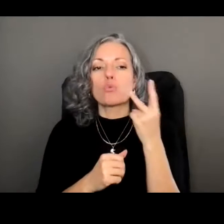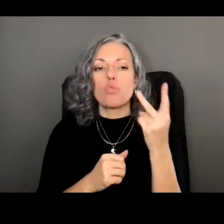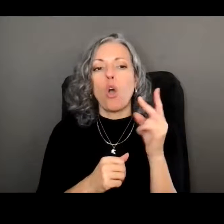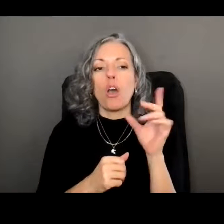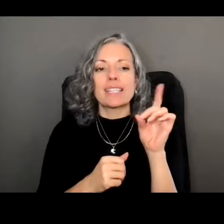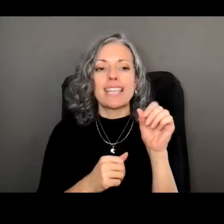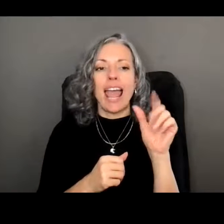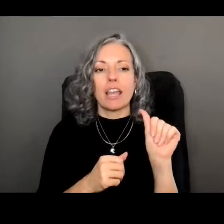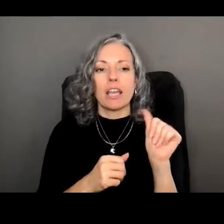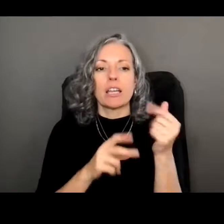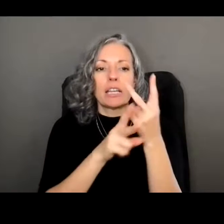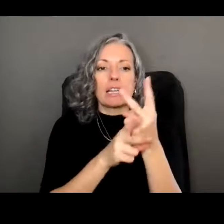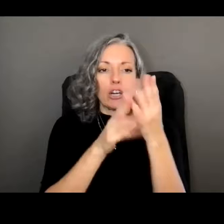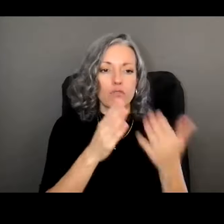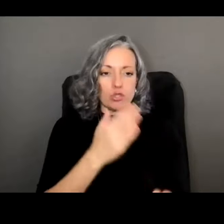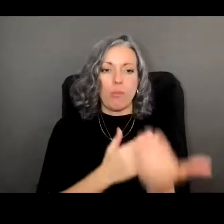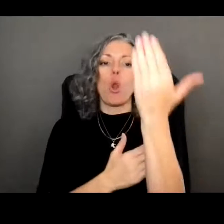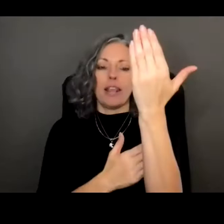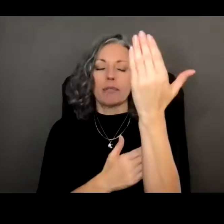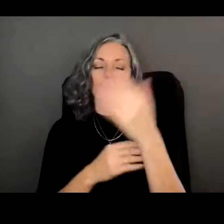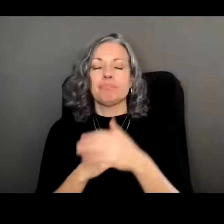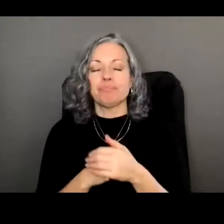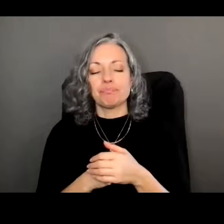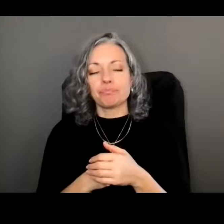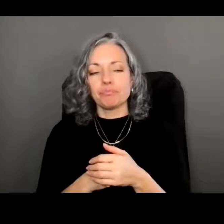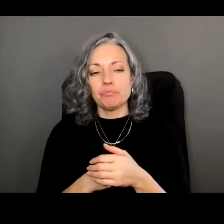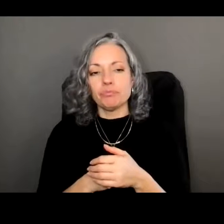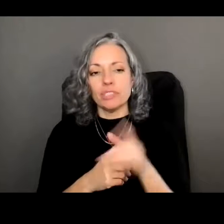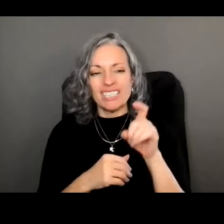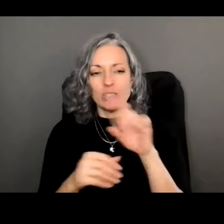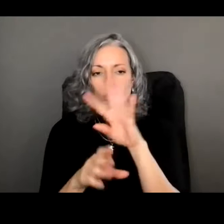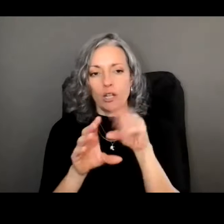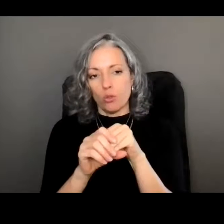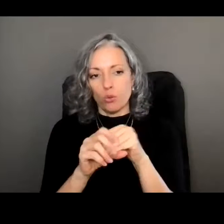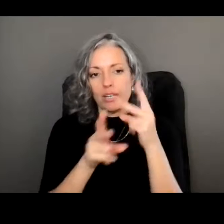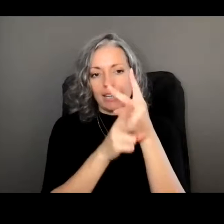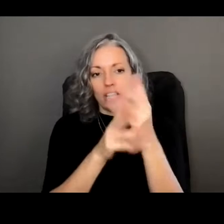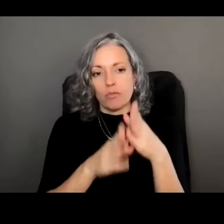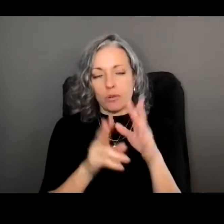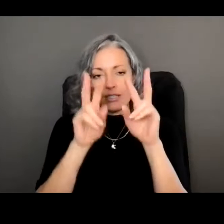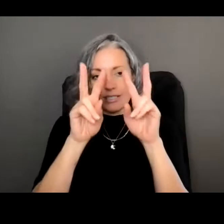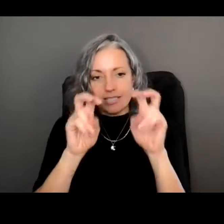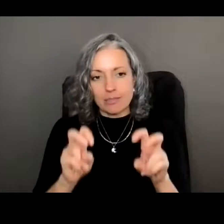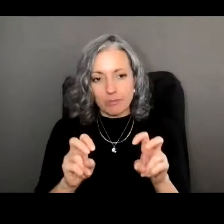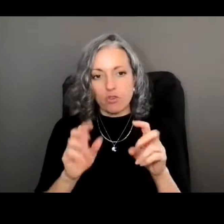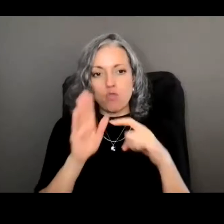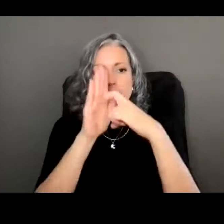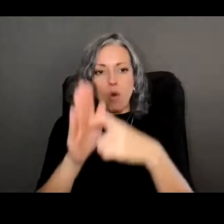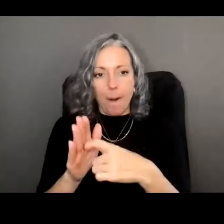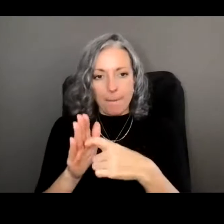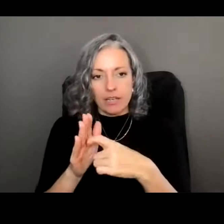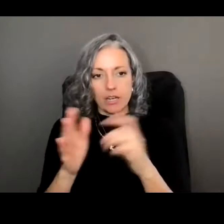on caregivers this morning. We need to include a caregiver assessment requirement and